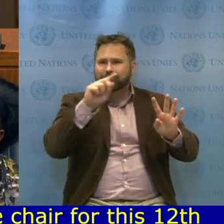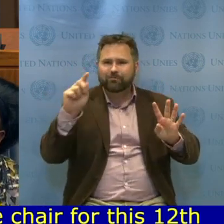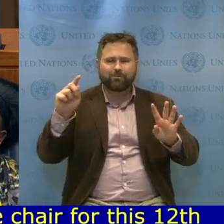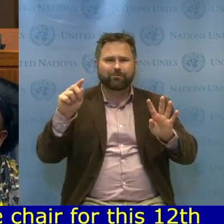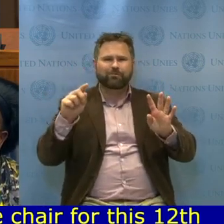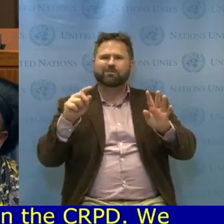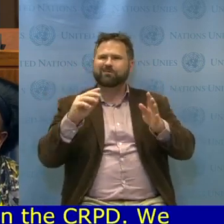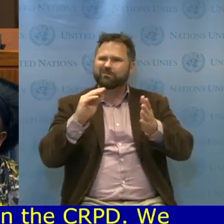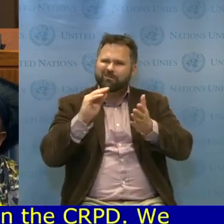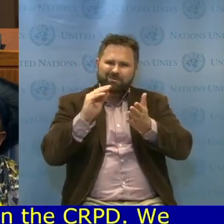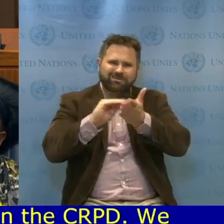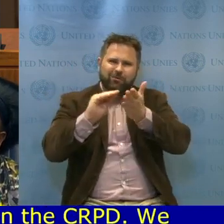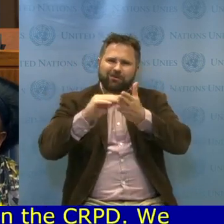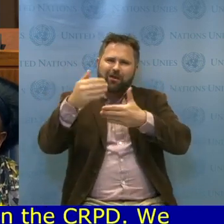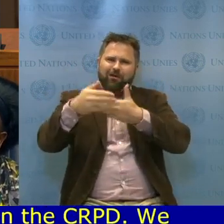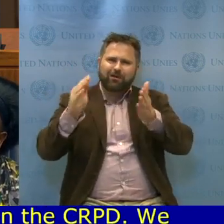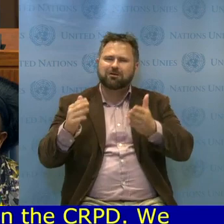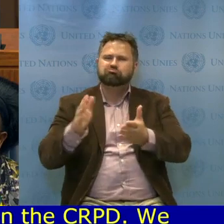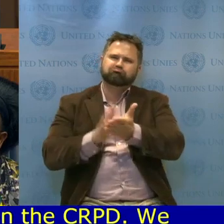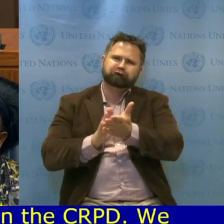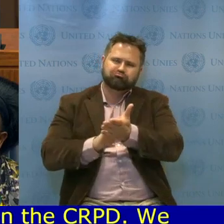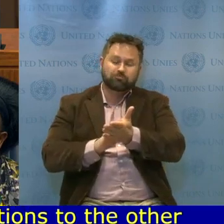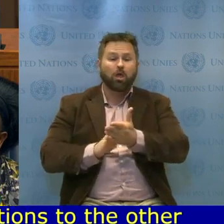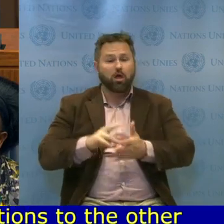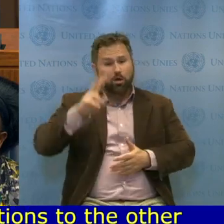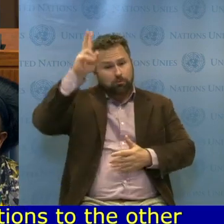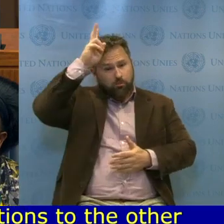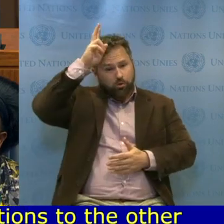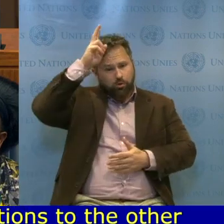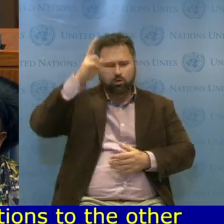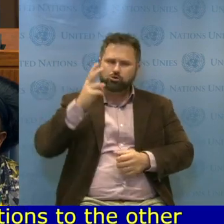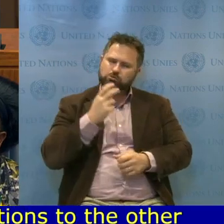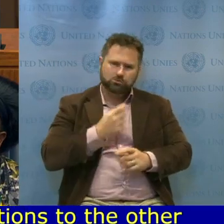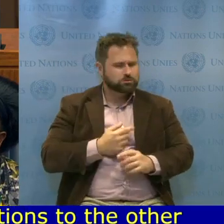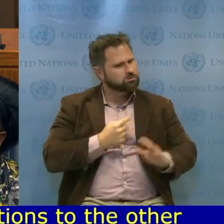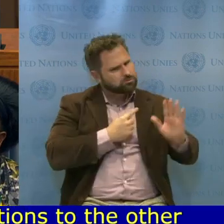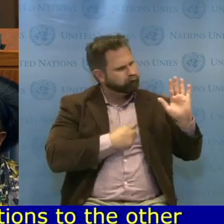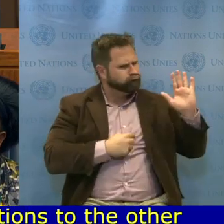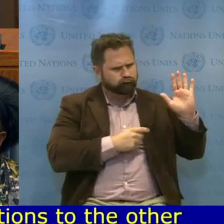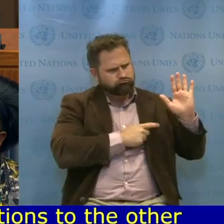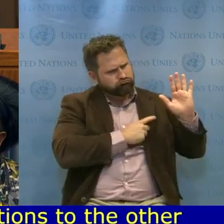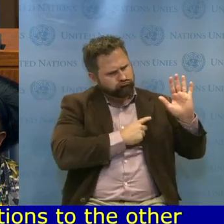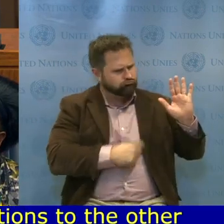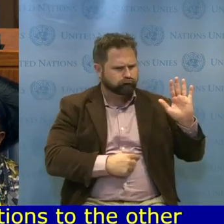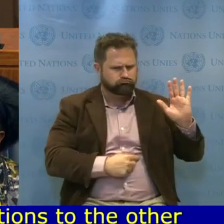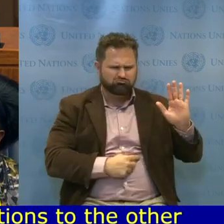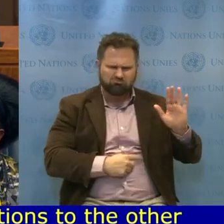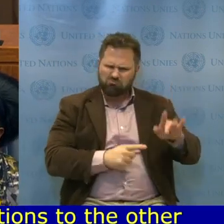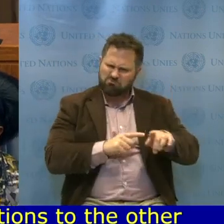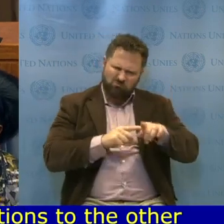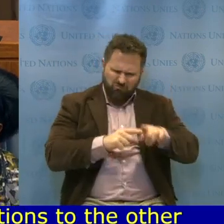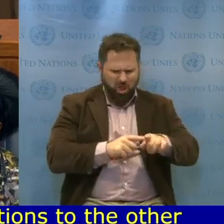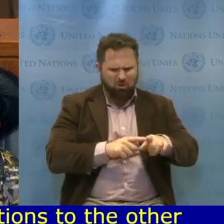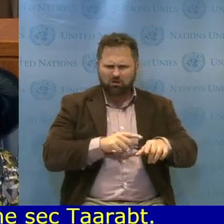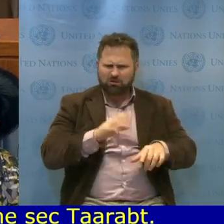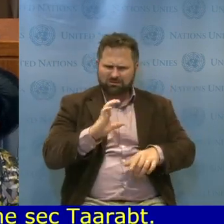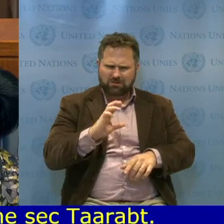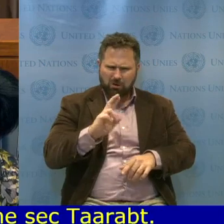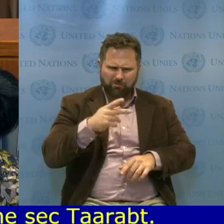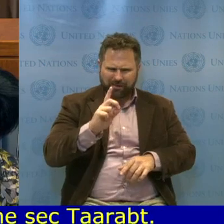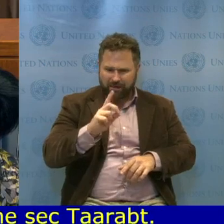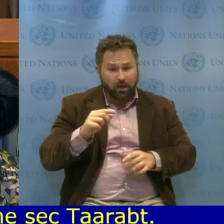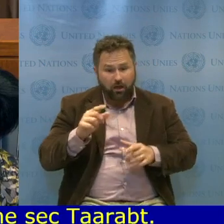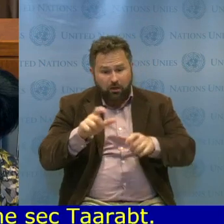Peru stands firm to its commitment to leave no one behind in the framework of the SDGs of the